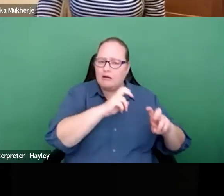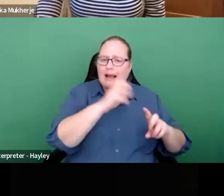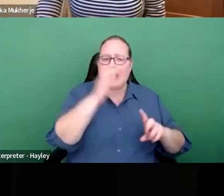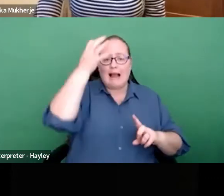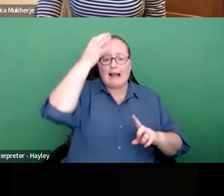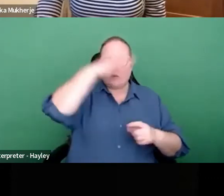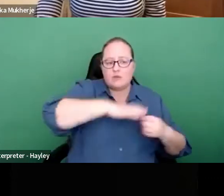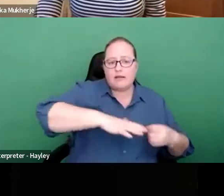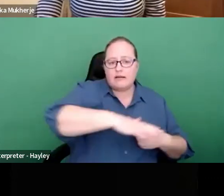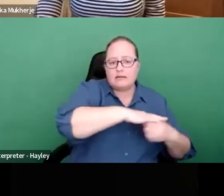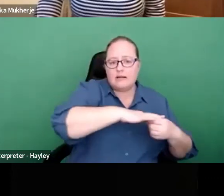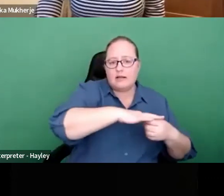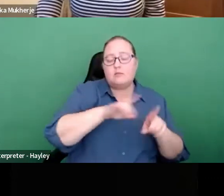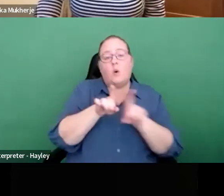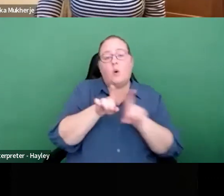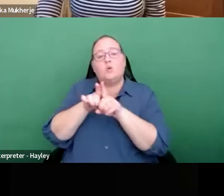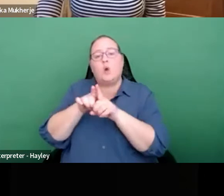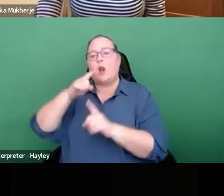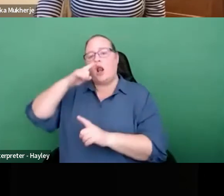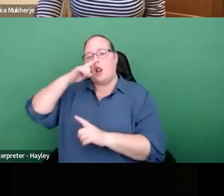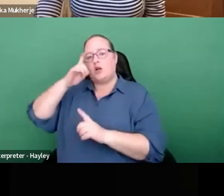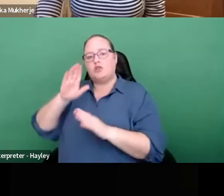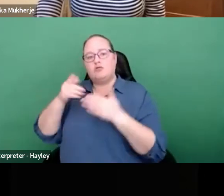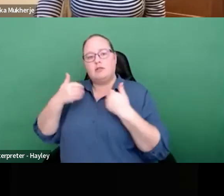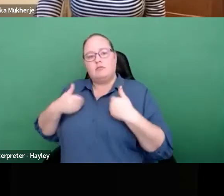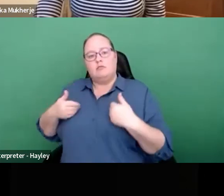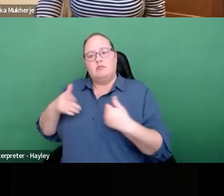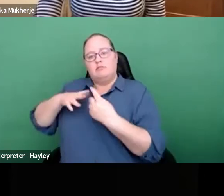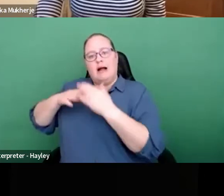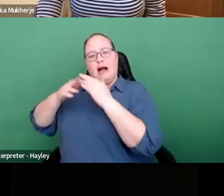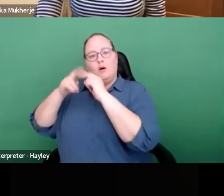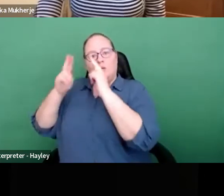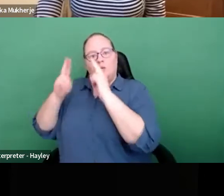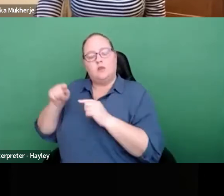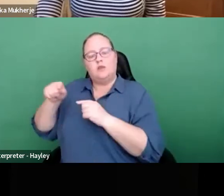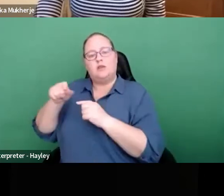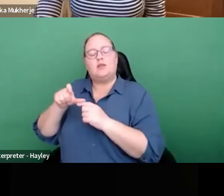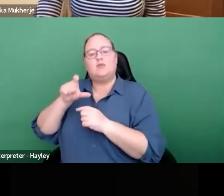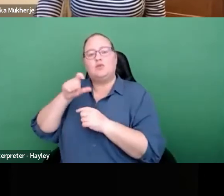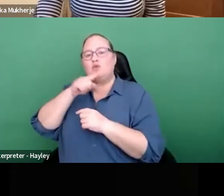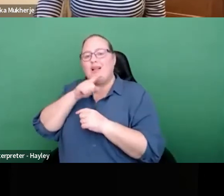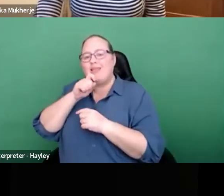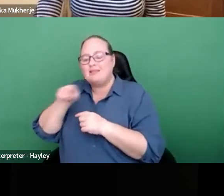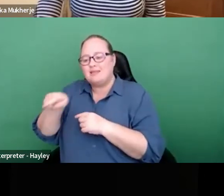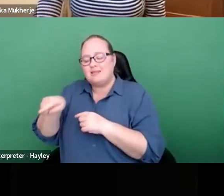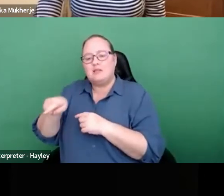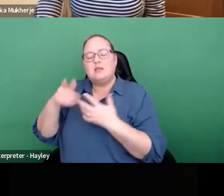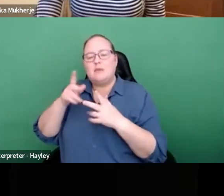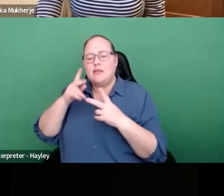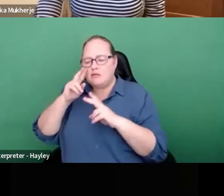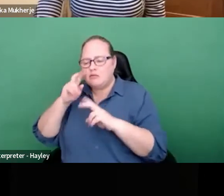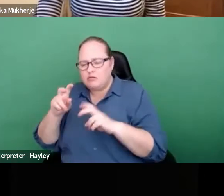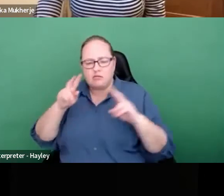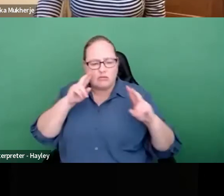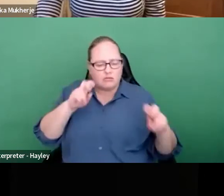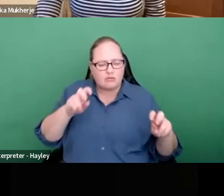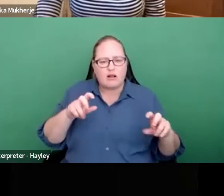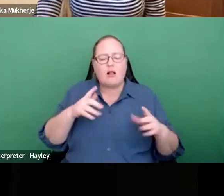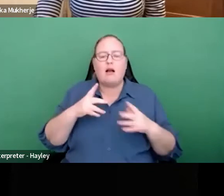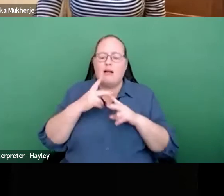in Chelsea, focusing on practices of care and belonging that emerge alongside emptiness.